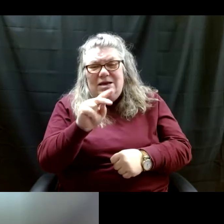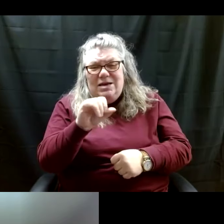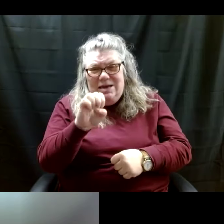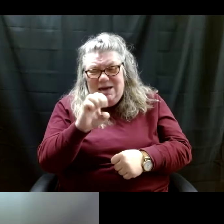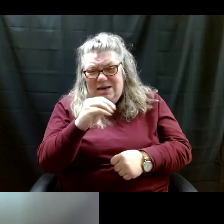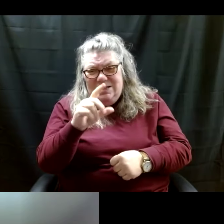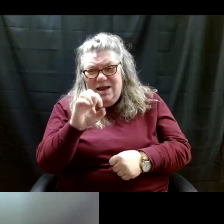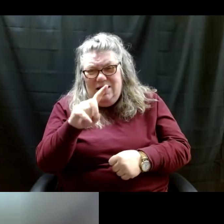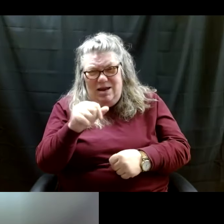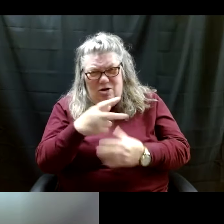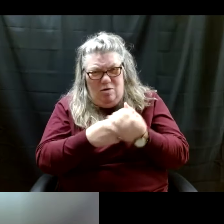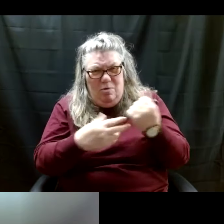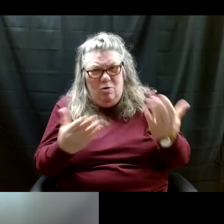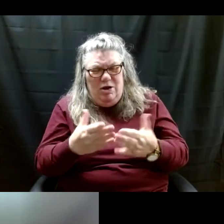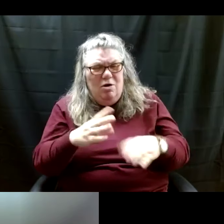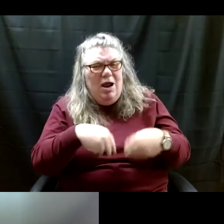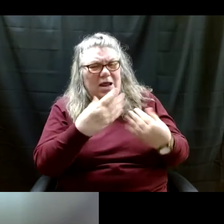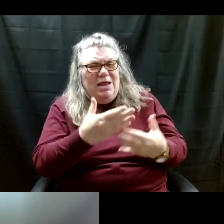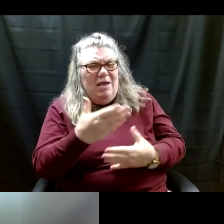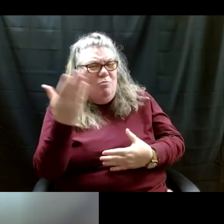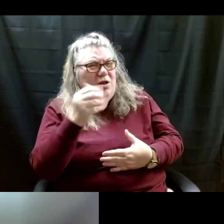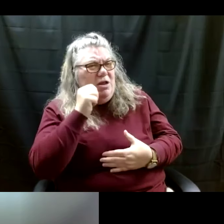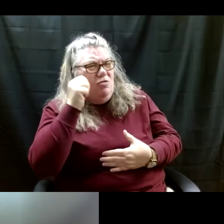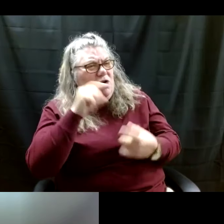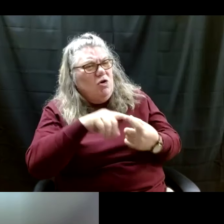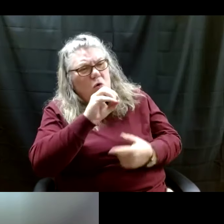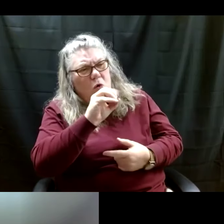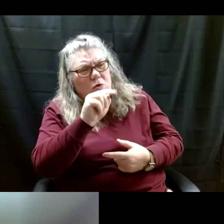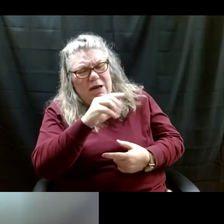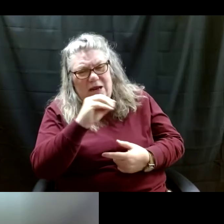and gave presentations yesterday to OT and PT